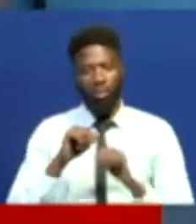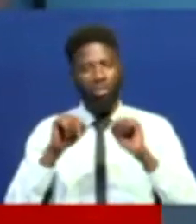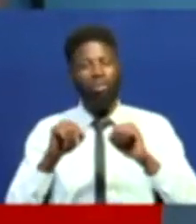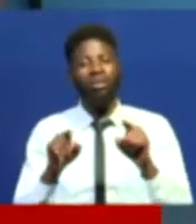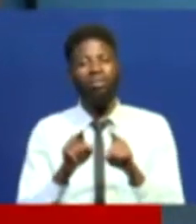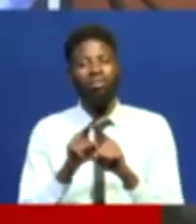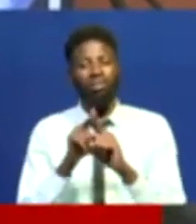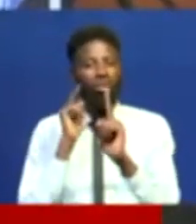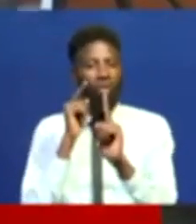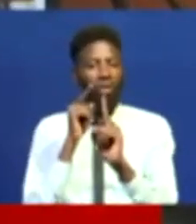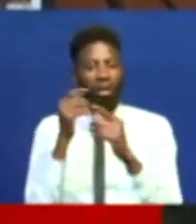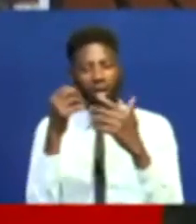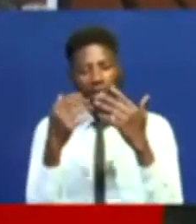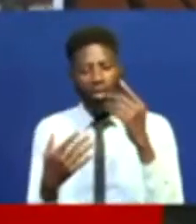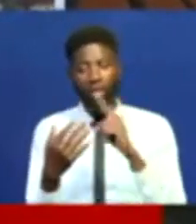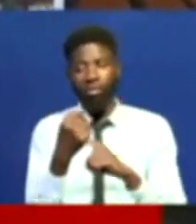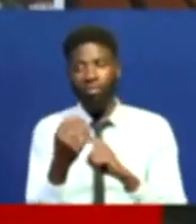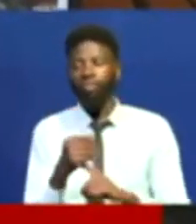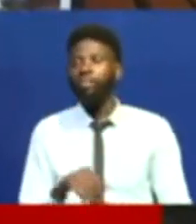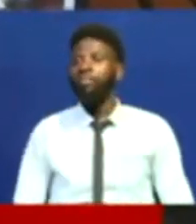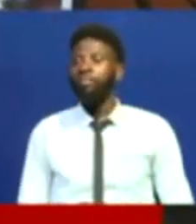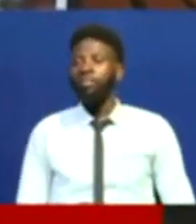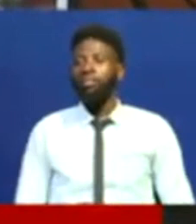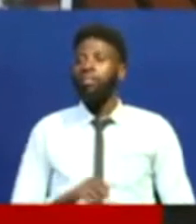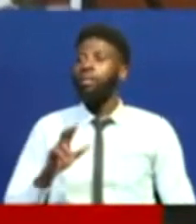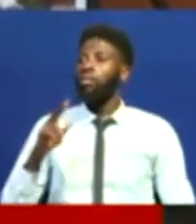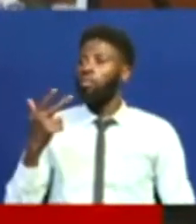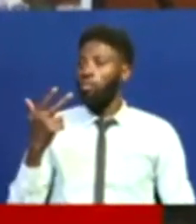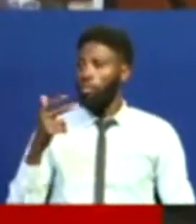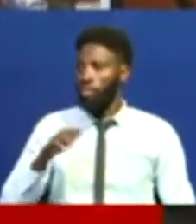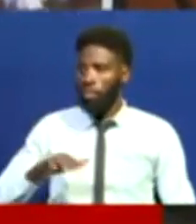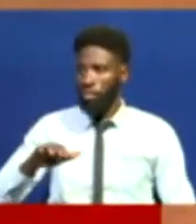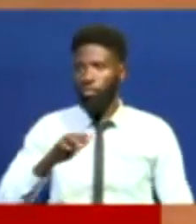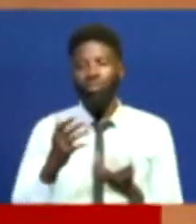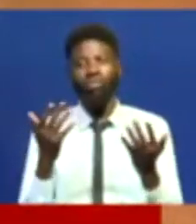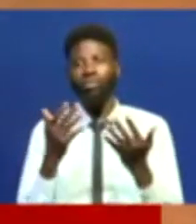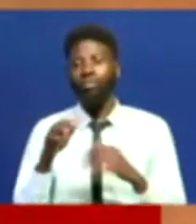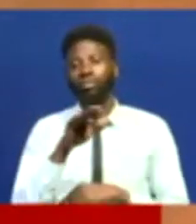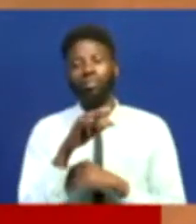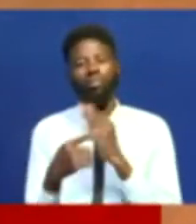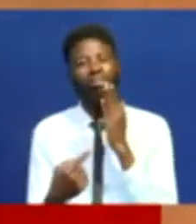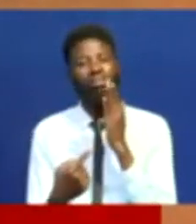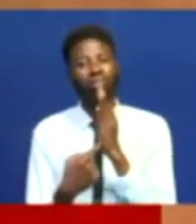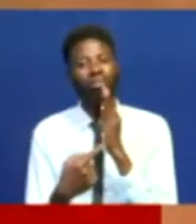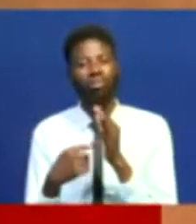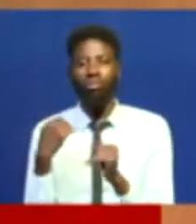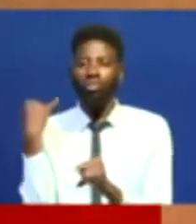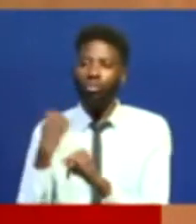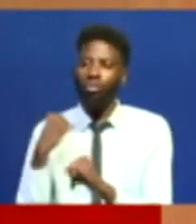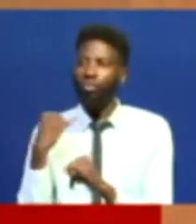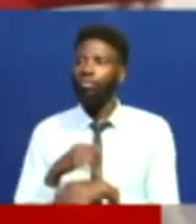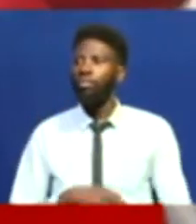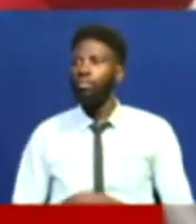those goals. Then the third area is around digital jobs. Because